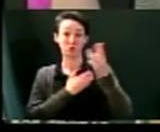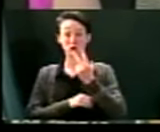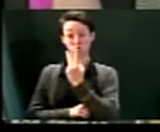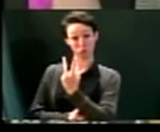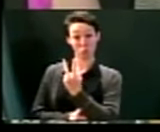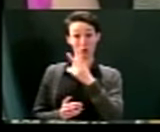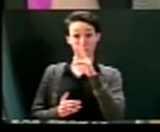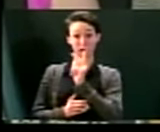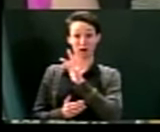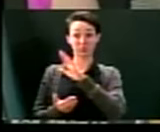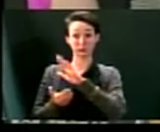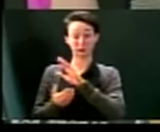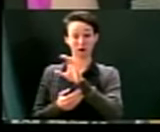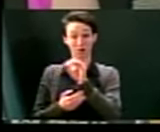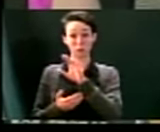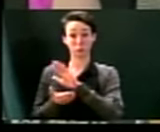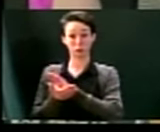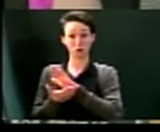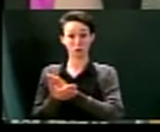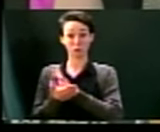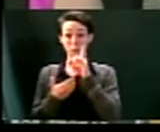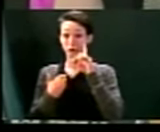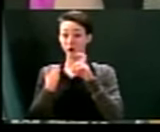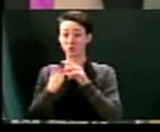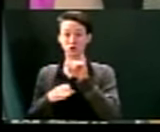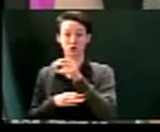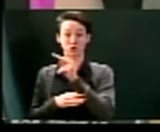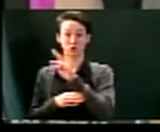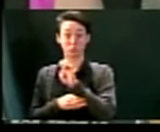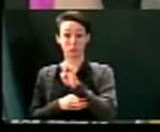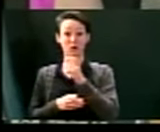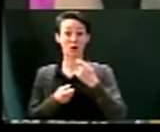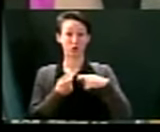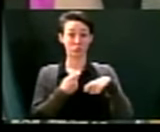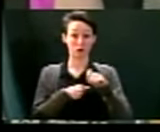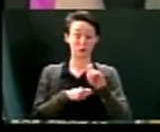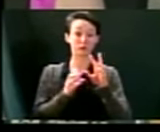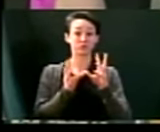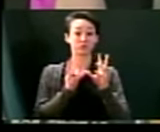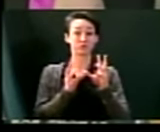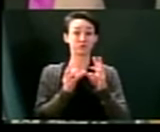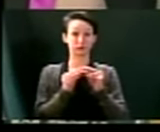were recognized in June at the Tennessee Alternative Education Association Conference for the